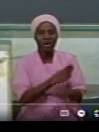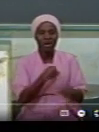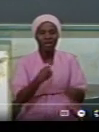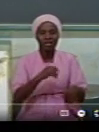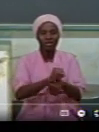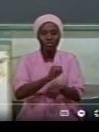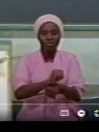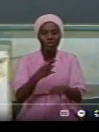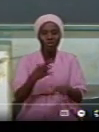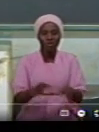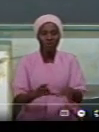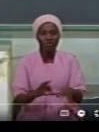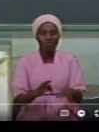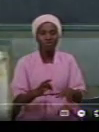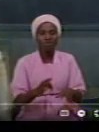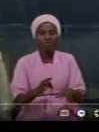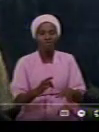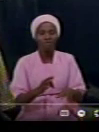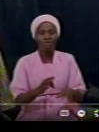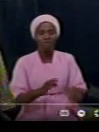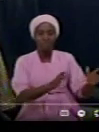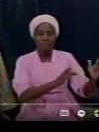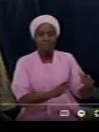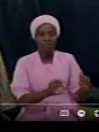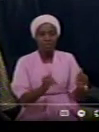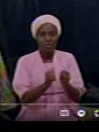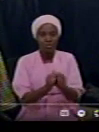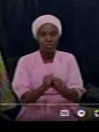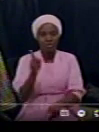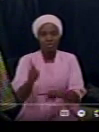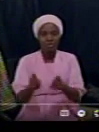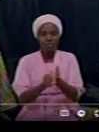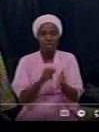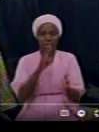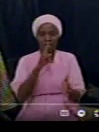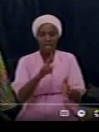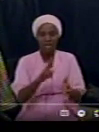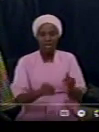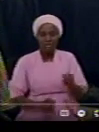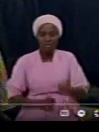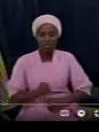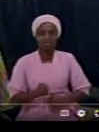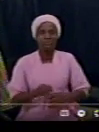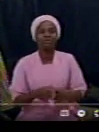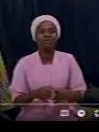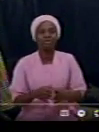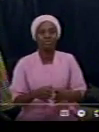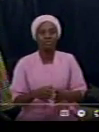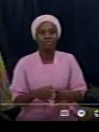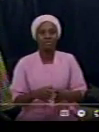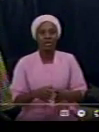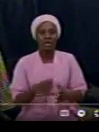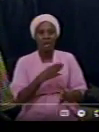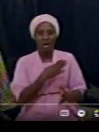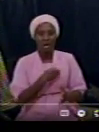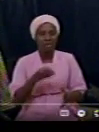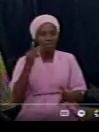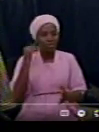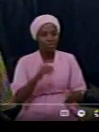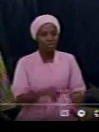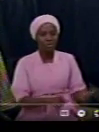of sympathy with those who are suffering, and was baptized, and all